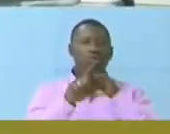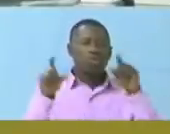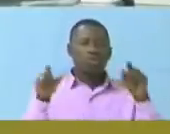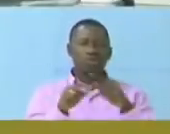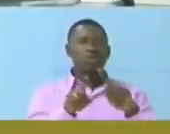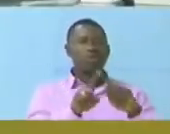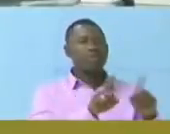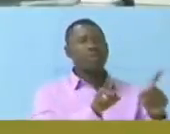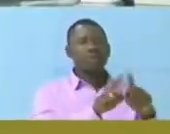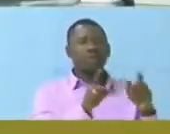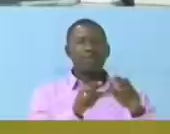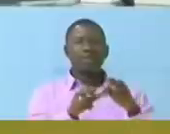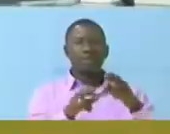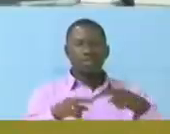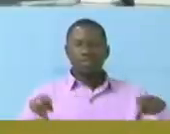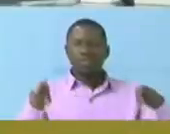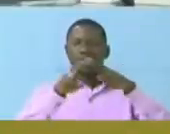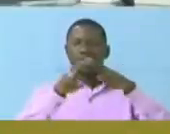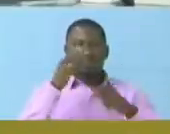Because